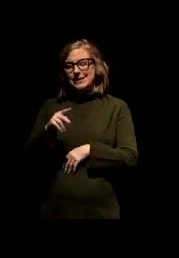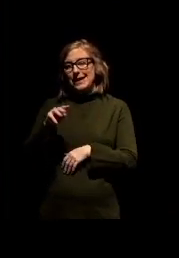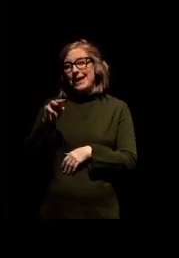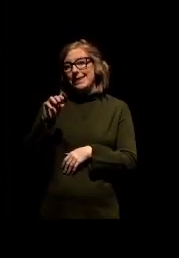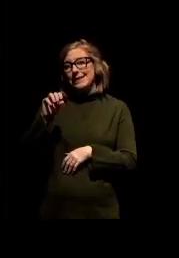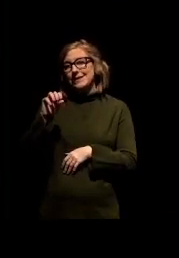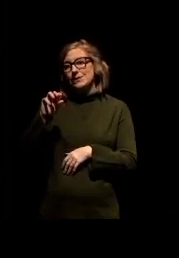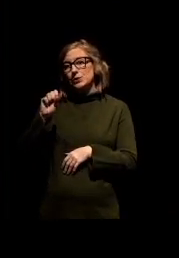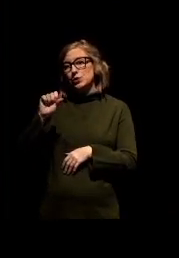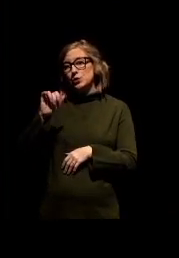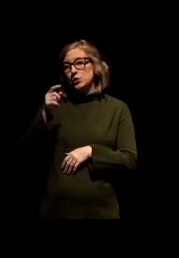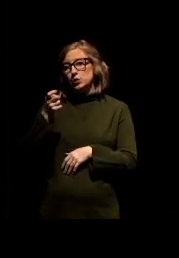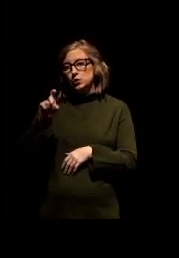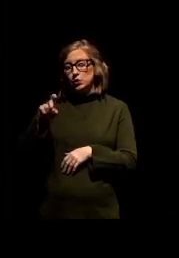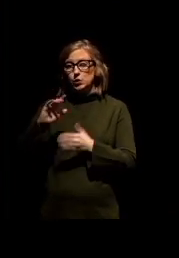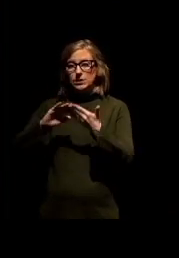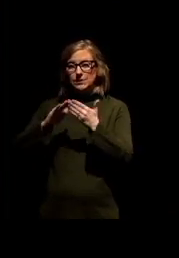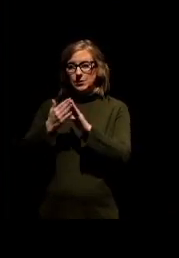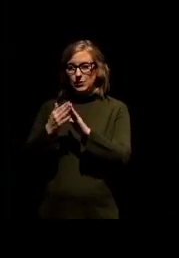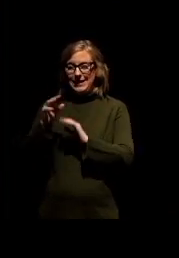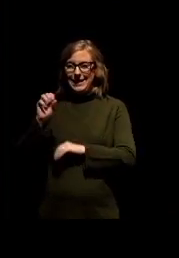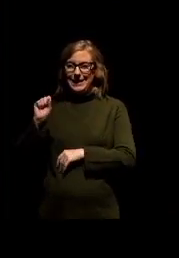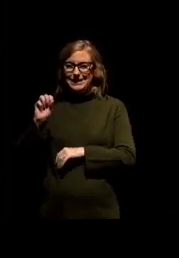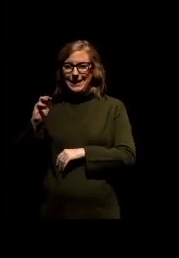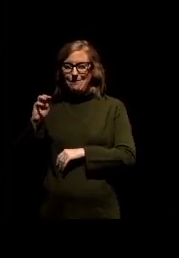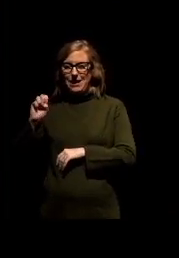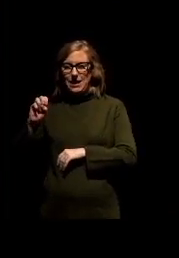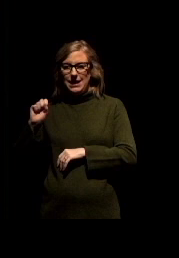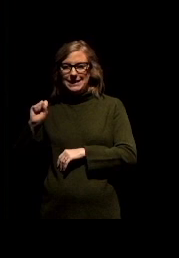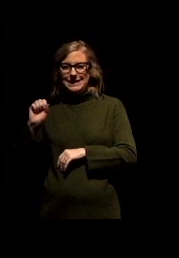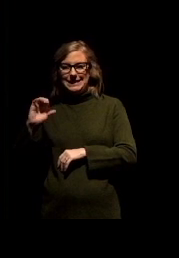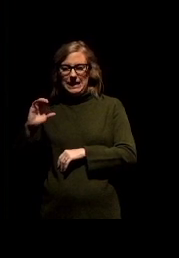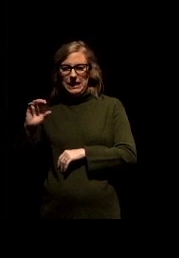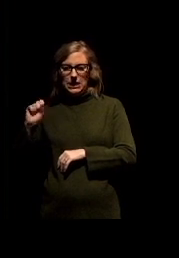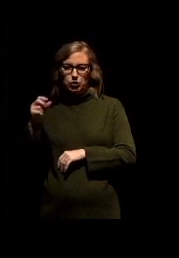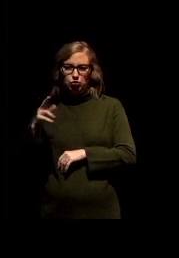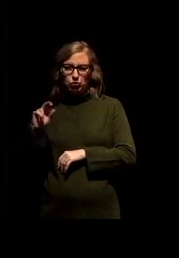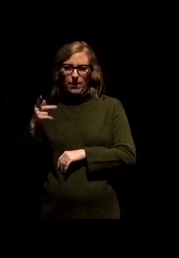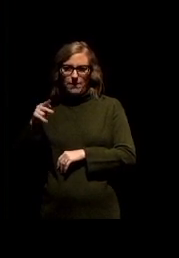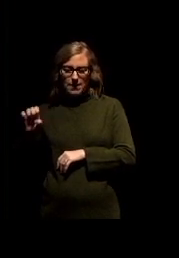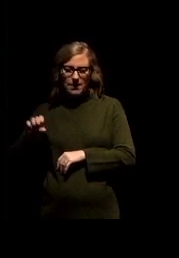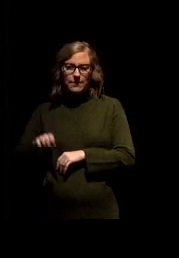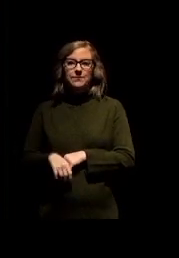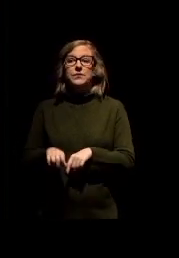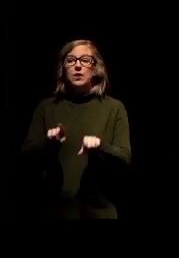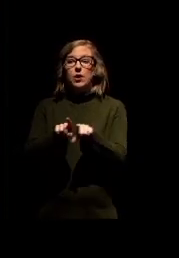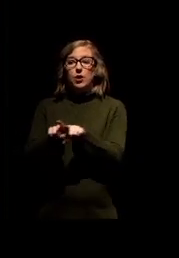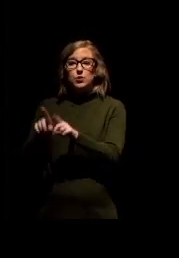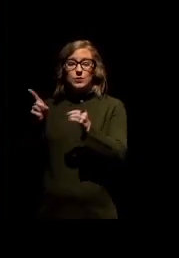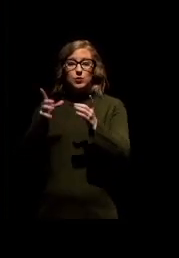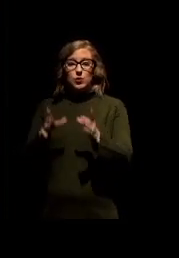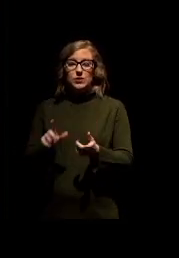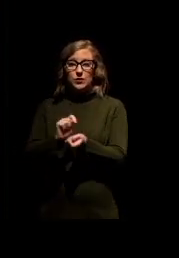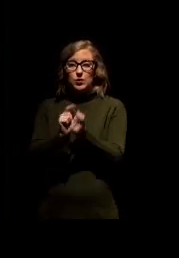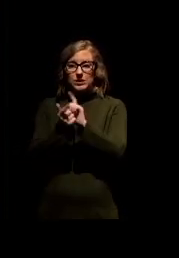Prior Lake, Minnesota, and previously he was a research scientist and director of the Center for Translational Research